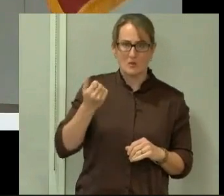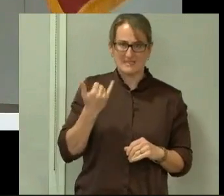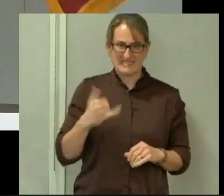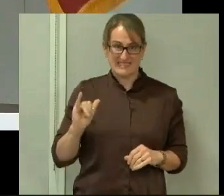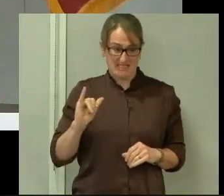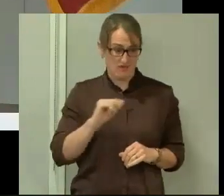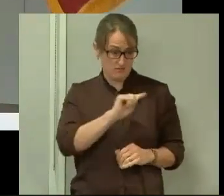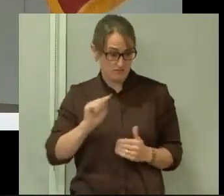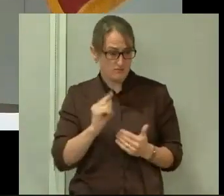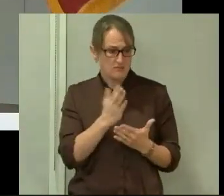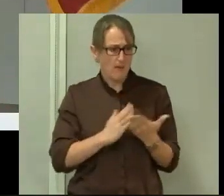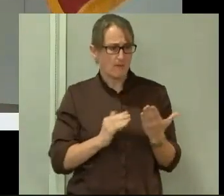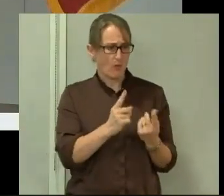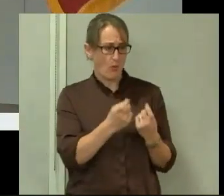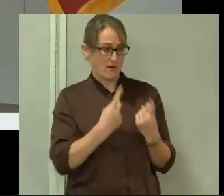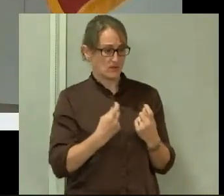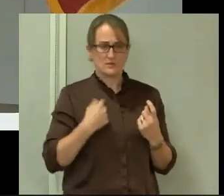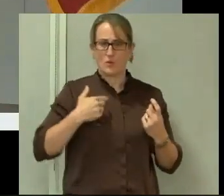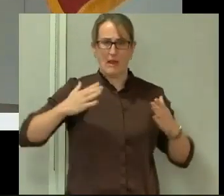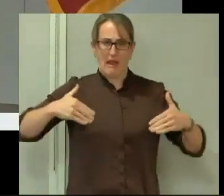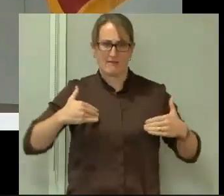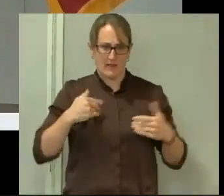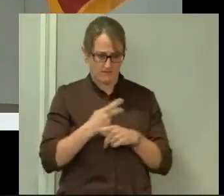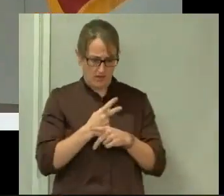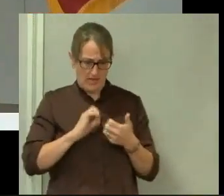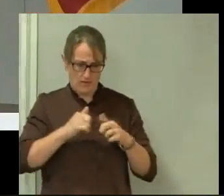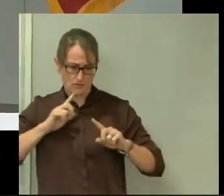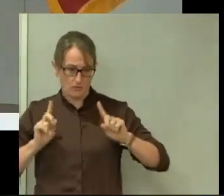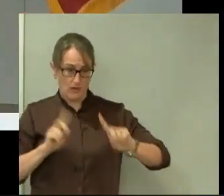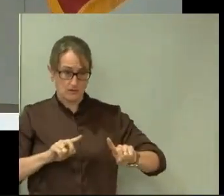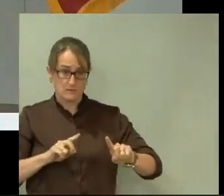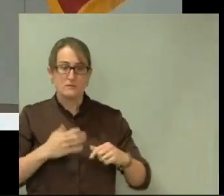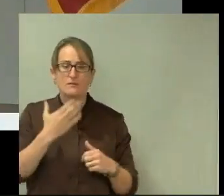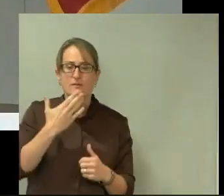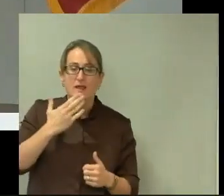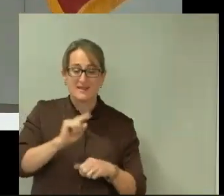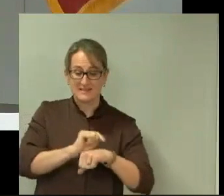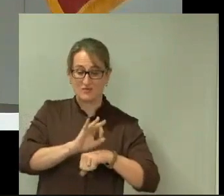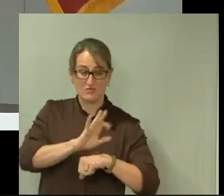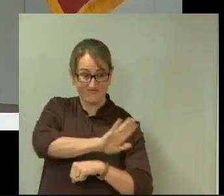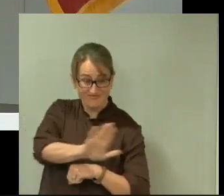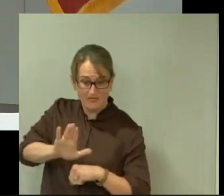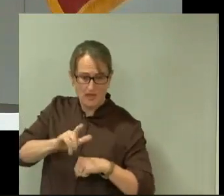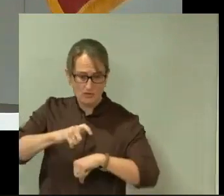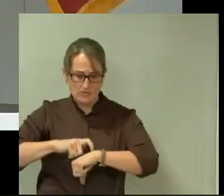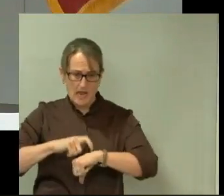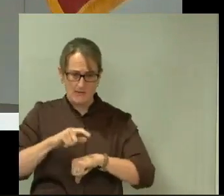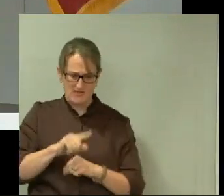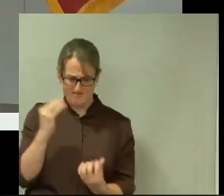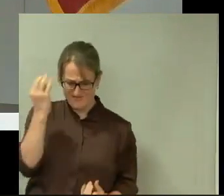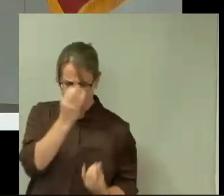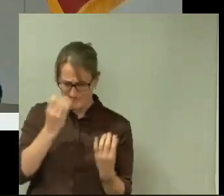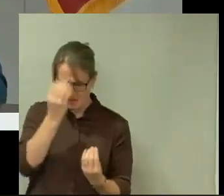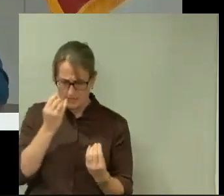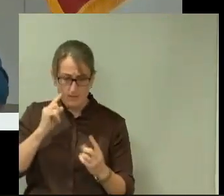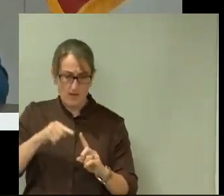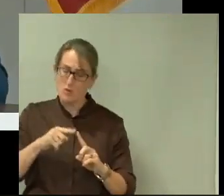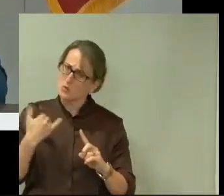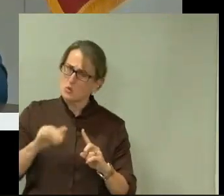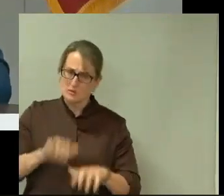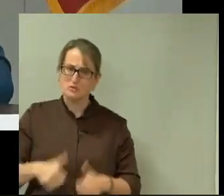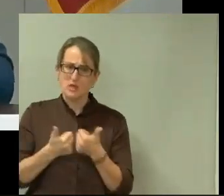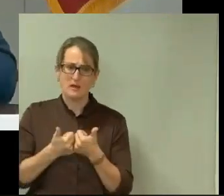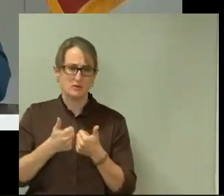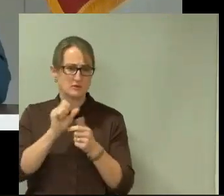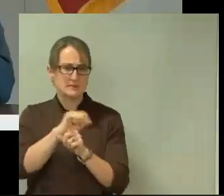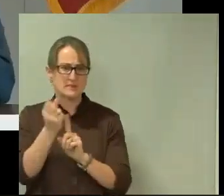to answer. We appreciate our task force members' time and their innovative thinking on a very challenging situation. So from our task force,